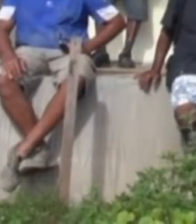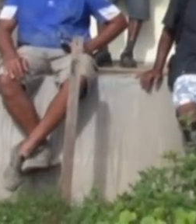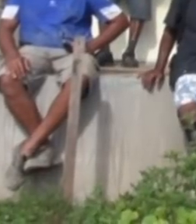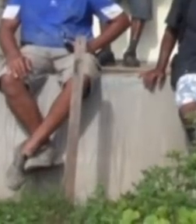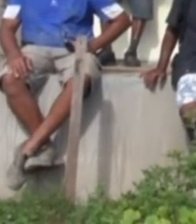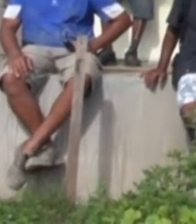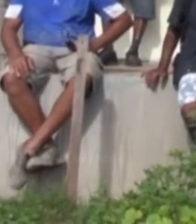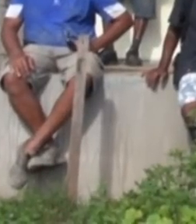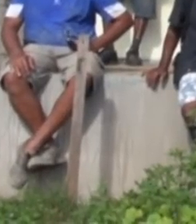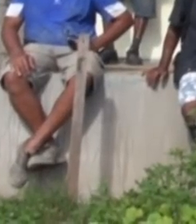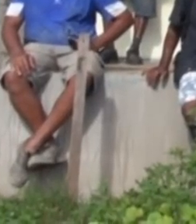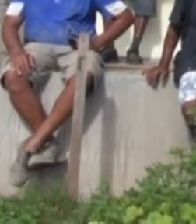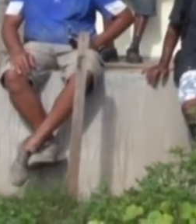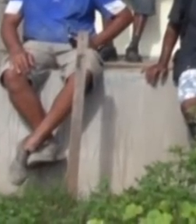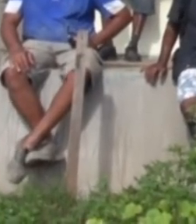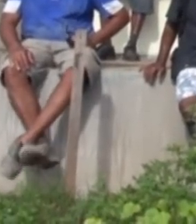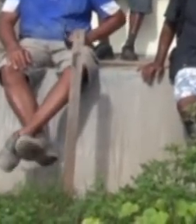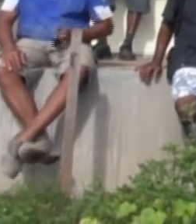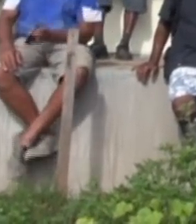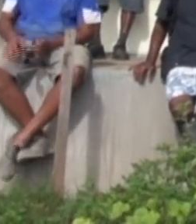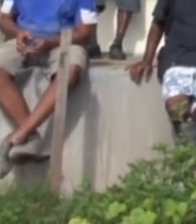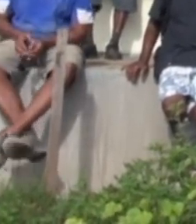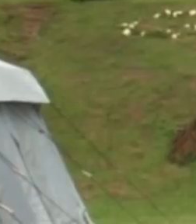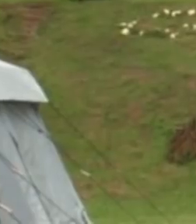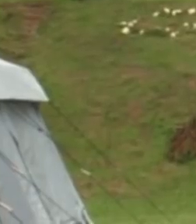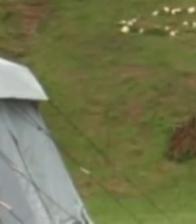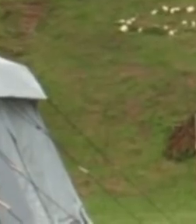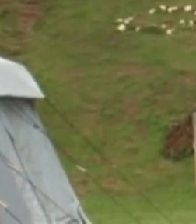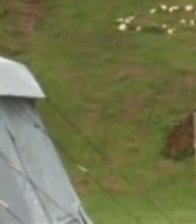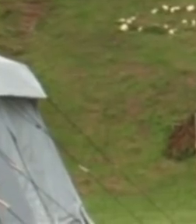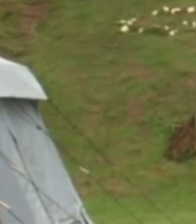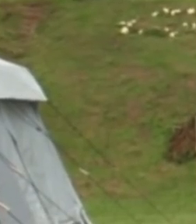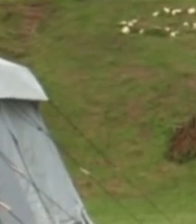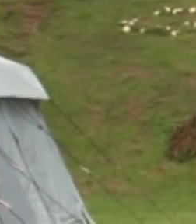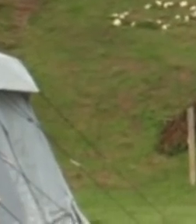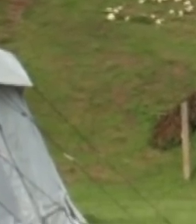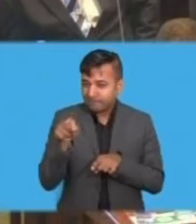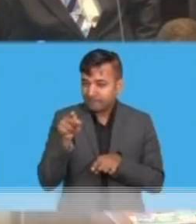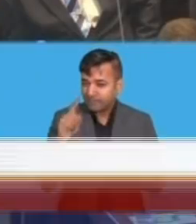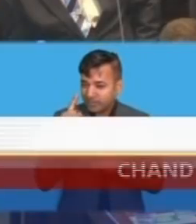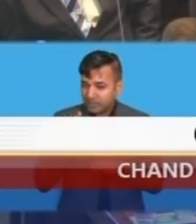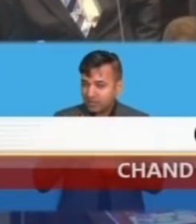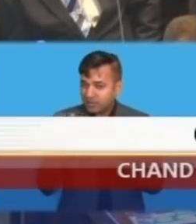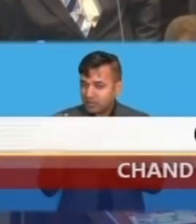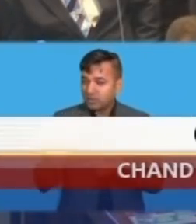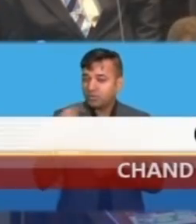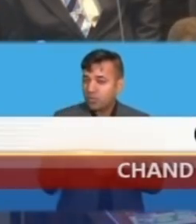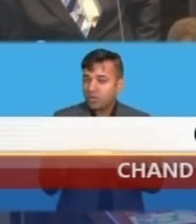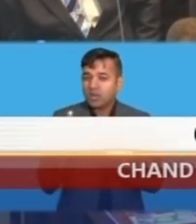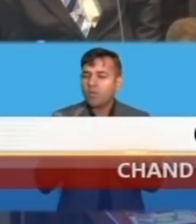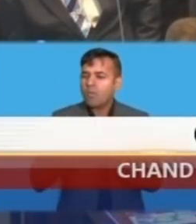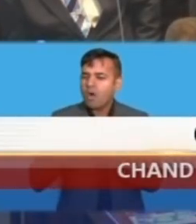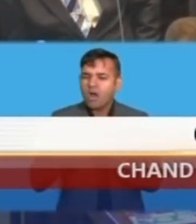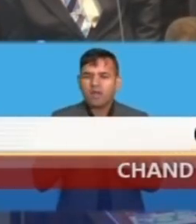destroyed by Winston would be systematically addressed in the next proposed budget created heat in Parliament today. The Minister for